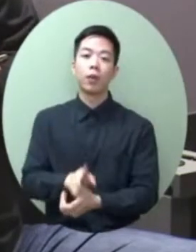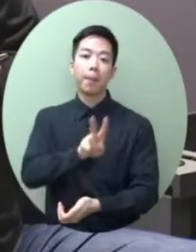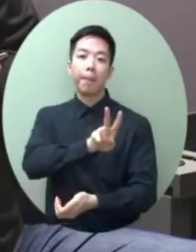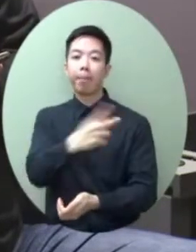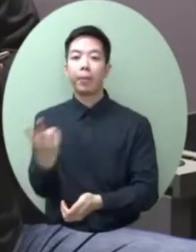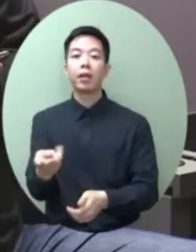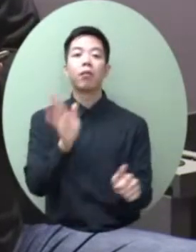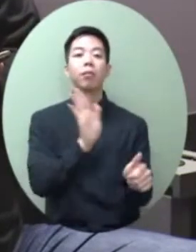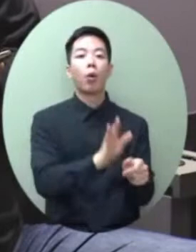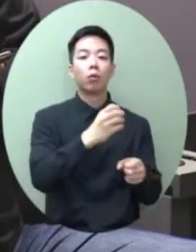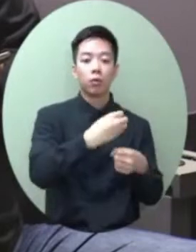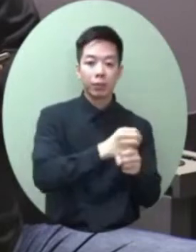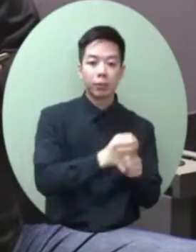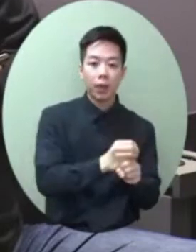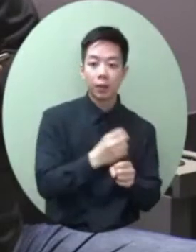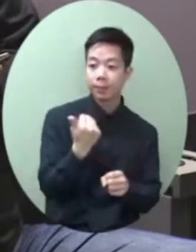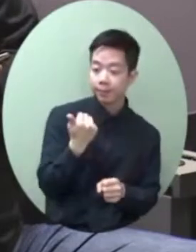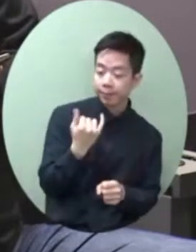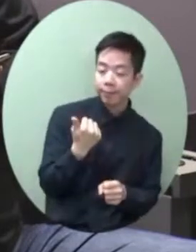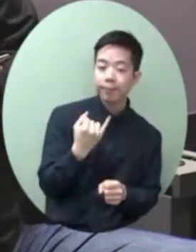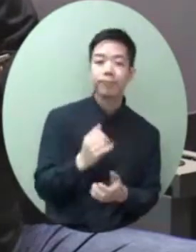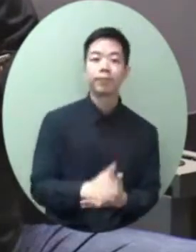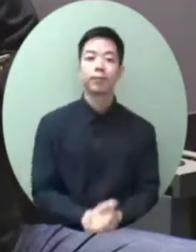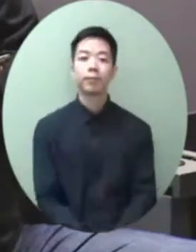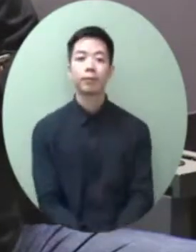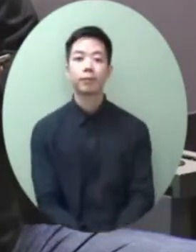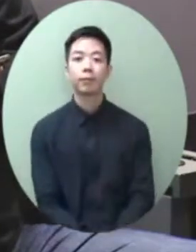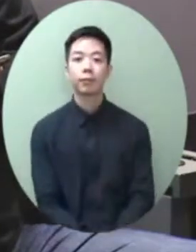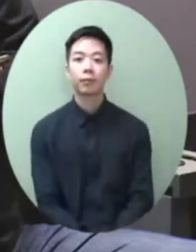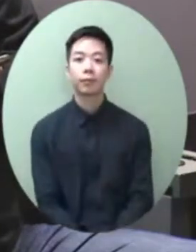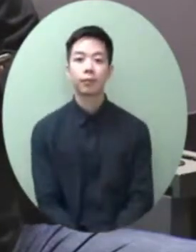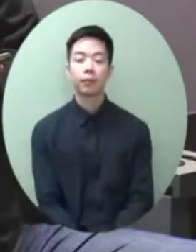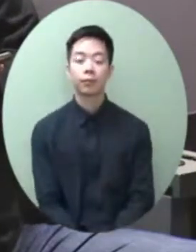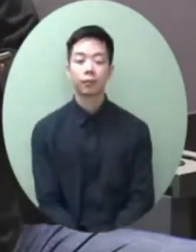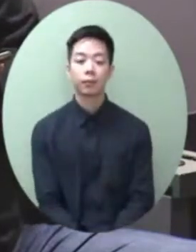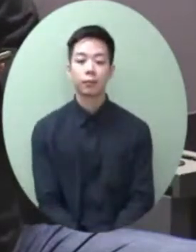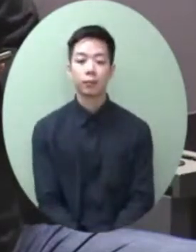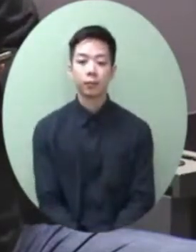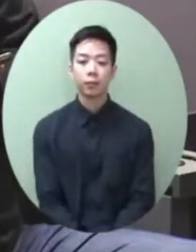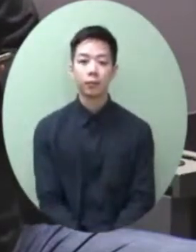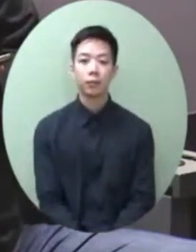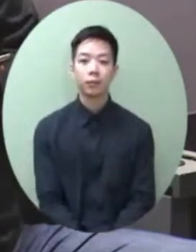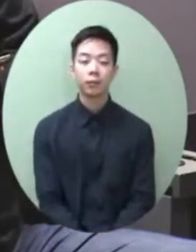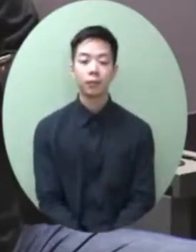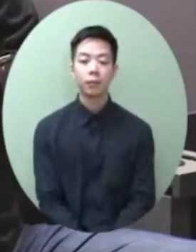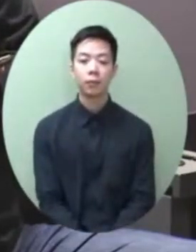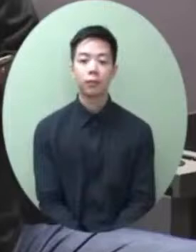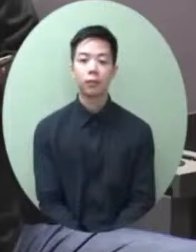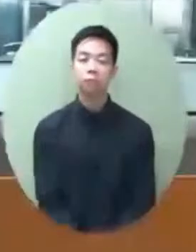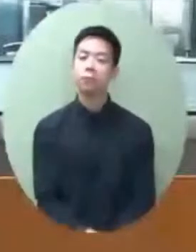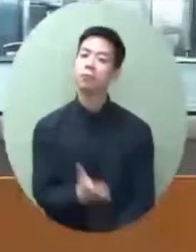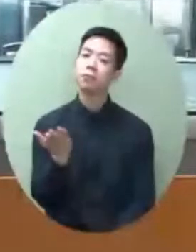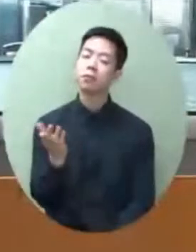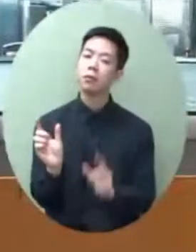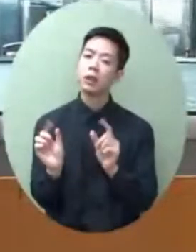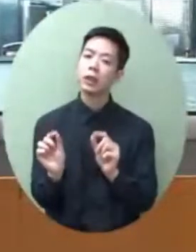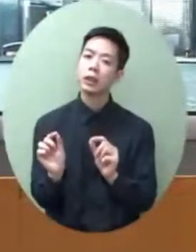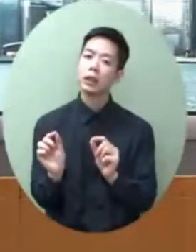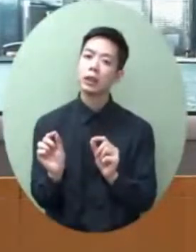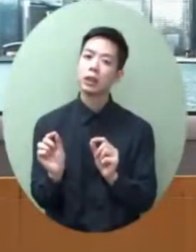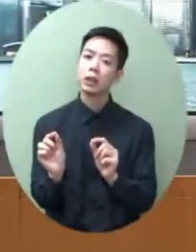beauticians to help with the testing. Will you consider this? I think